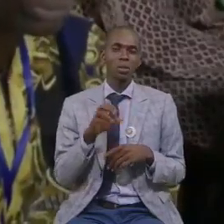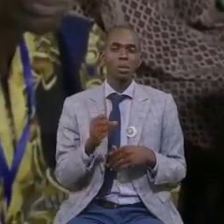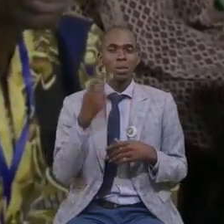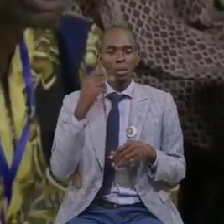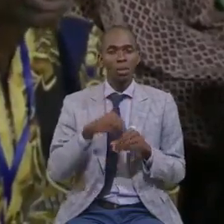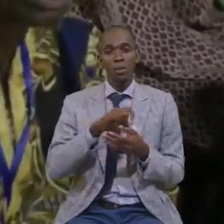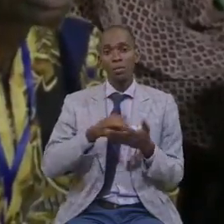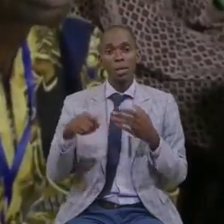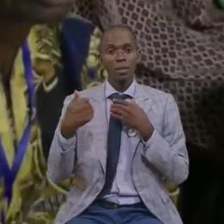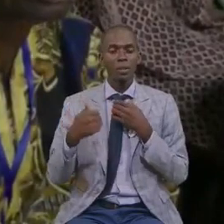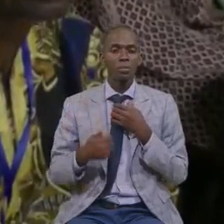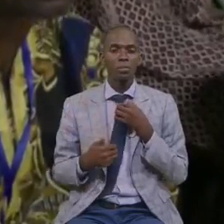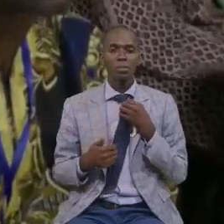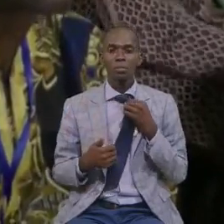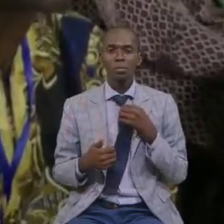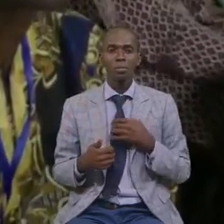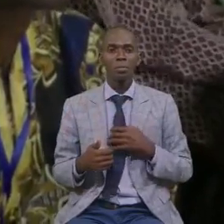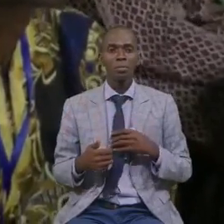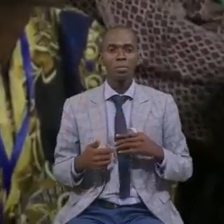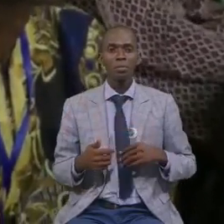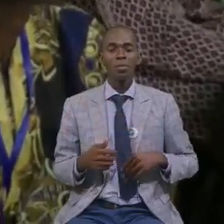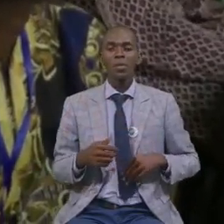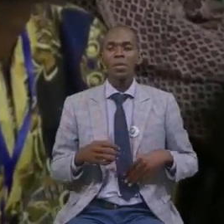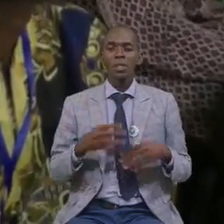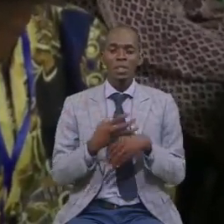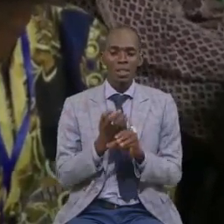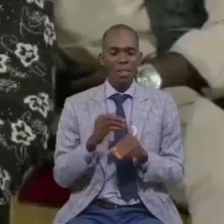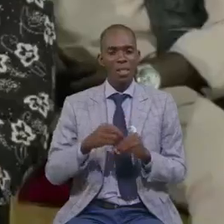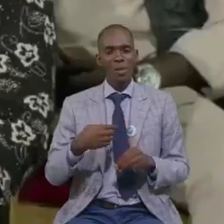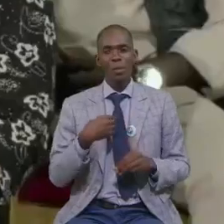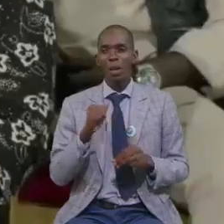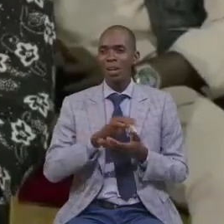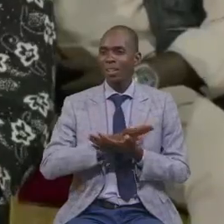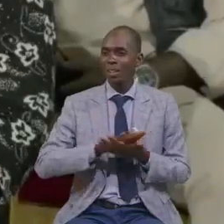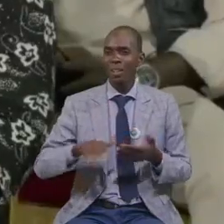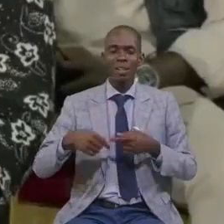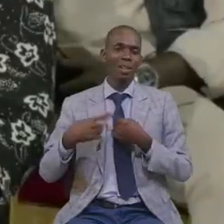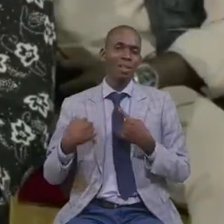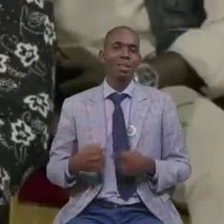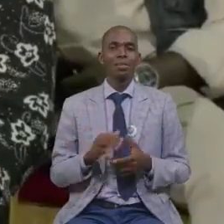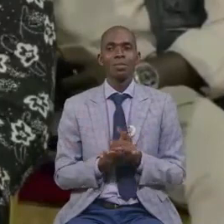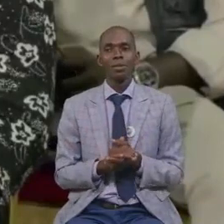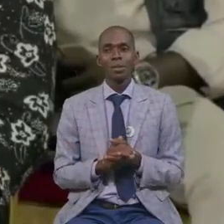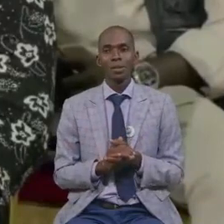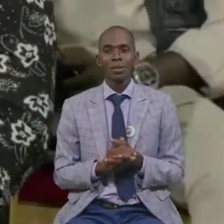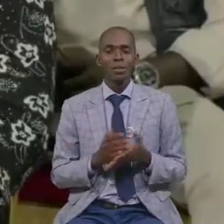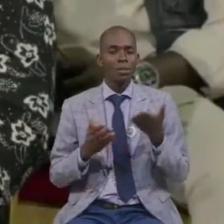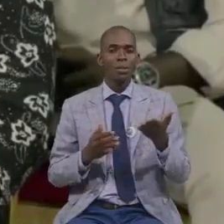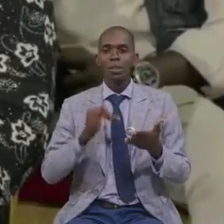In verse 10, create in me a clean heart. That this prodigal